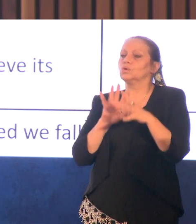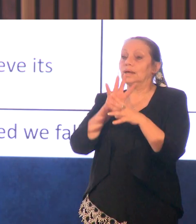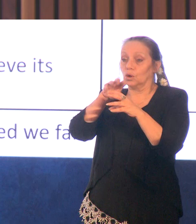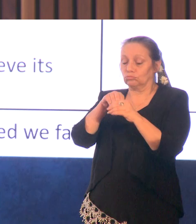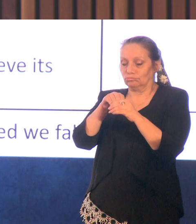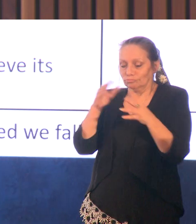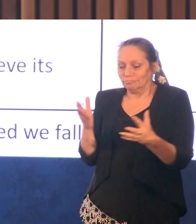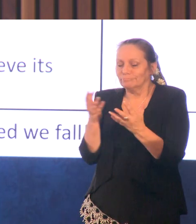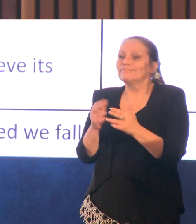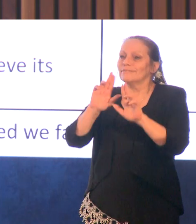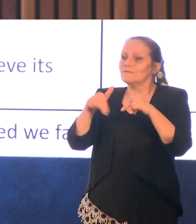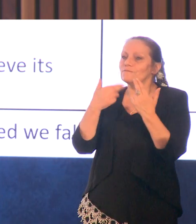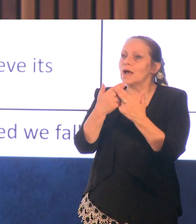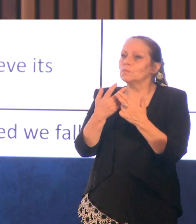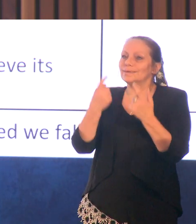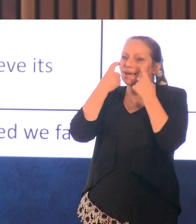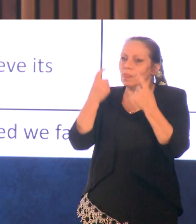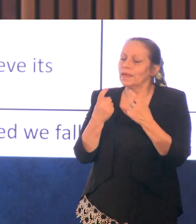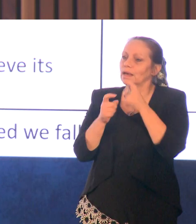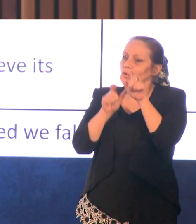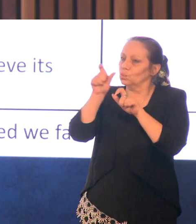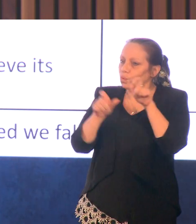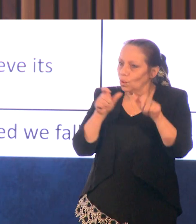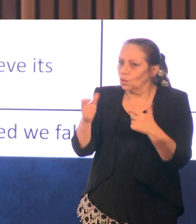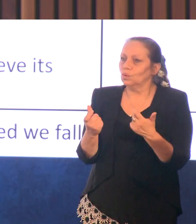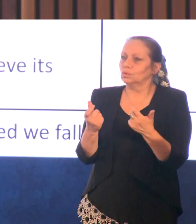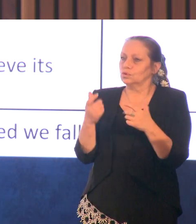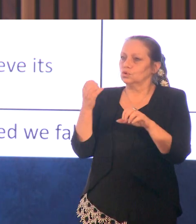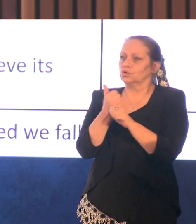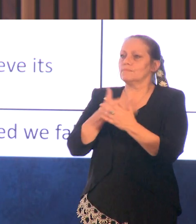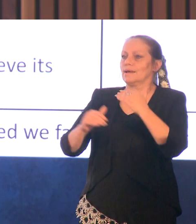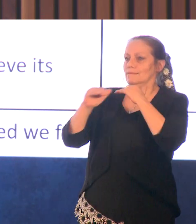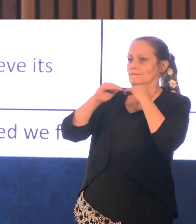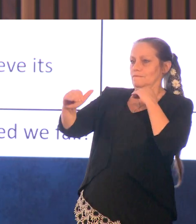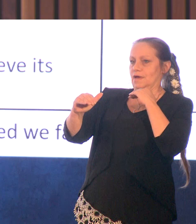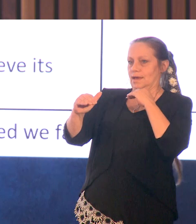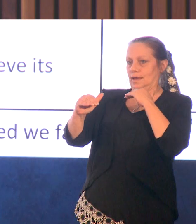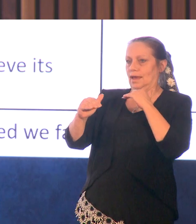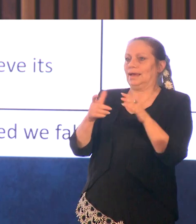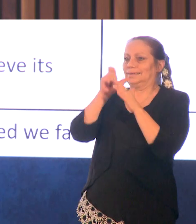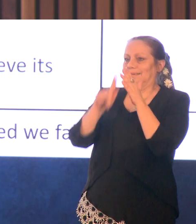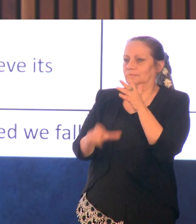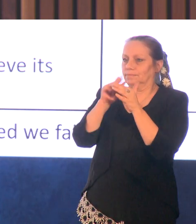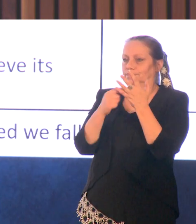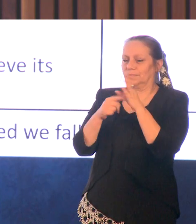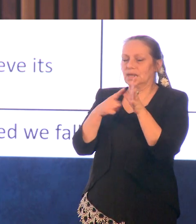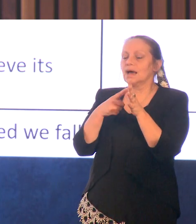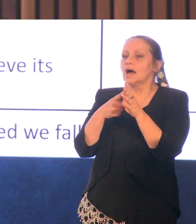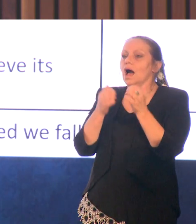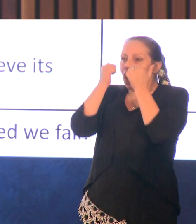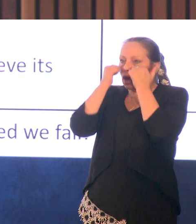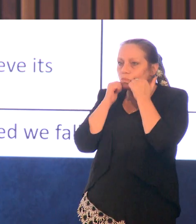and sustain families in their caring roles, to democratise disability data and build the evidence for